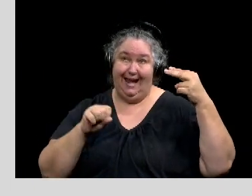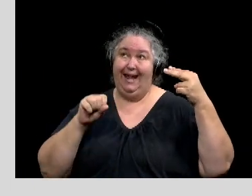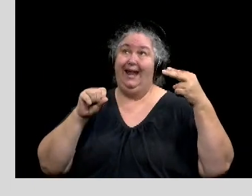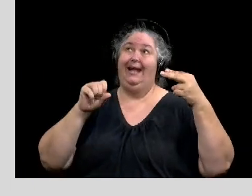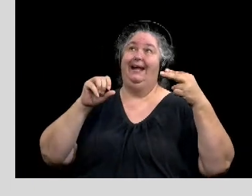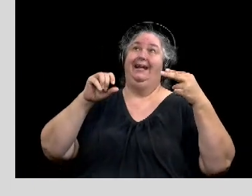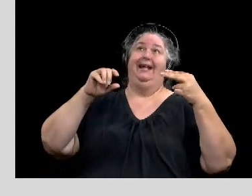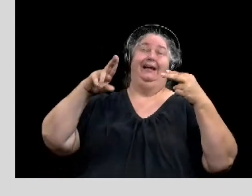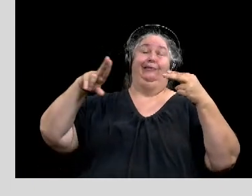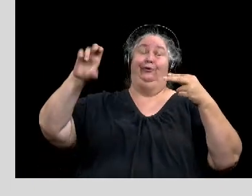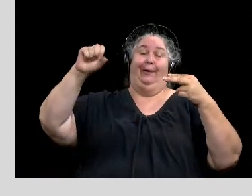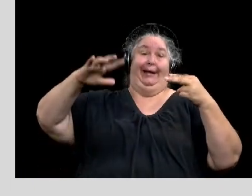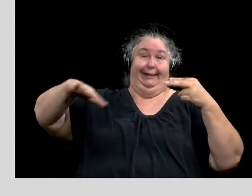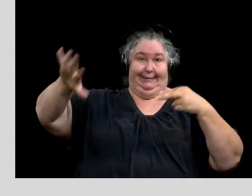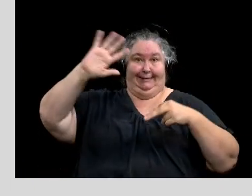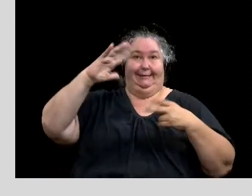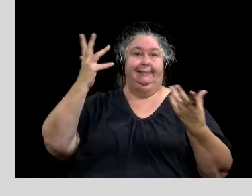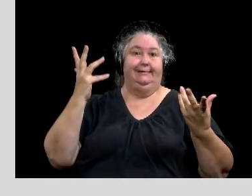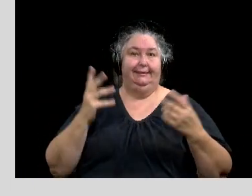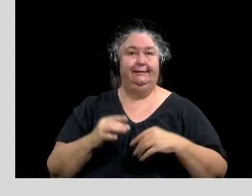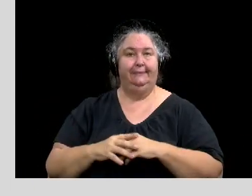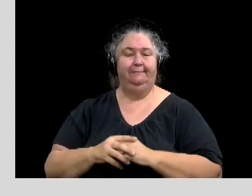population in the United States.